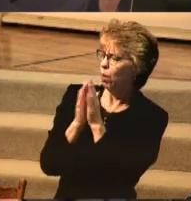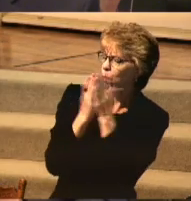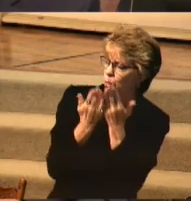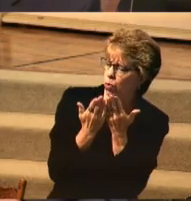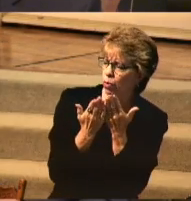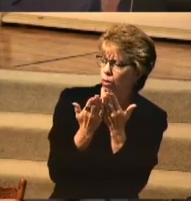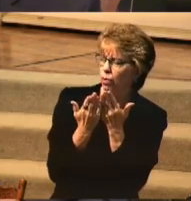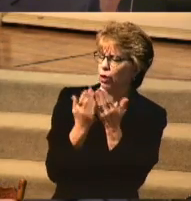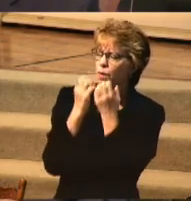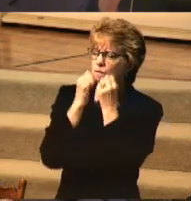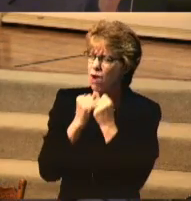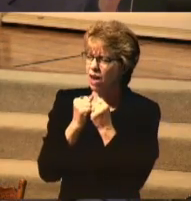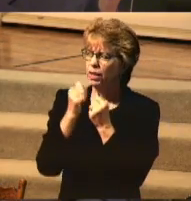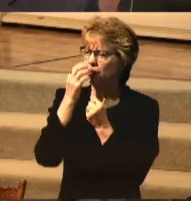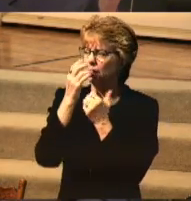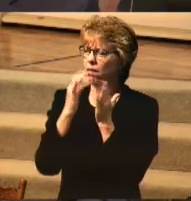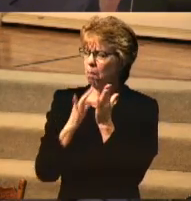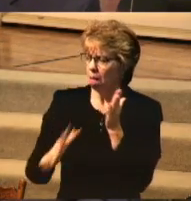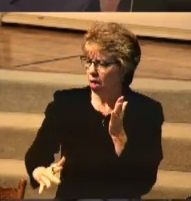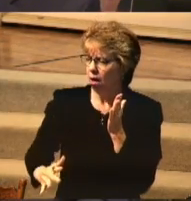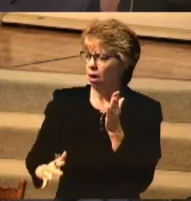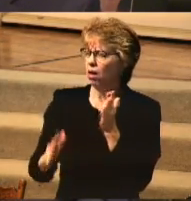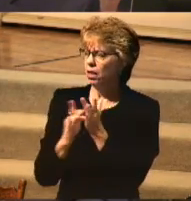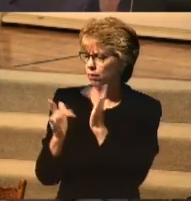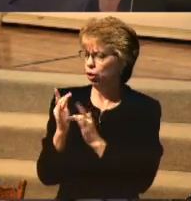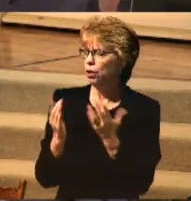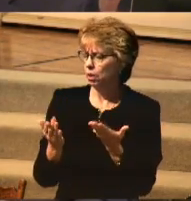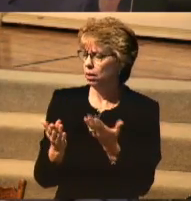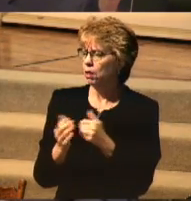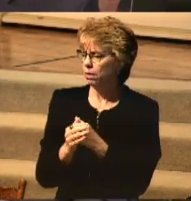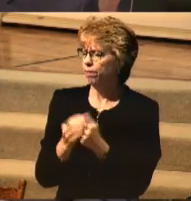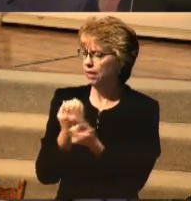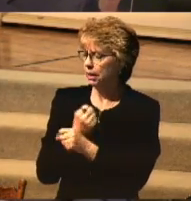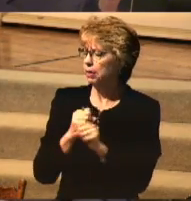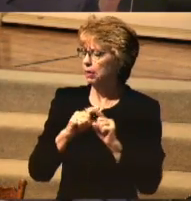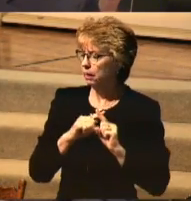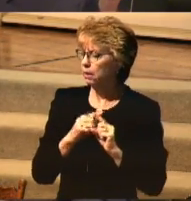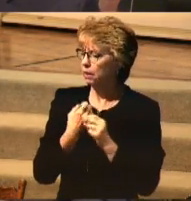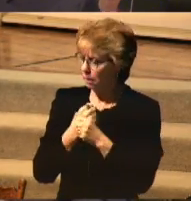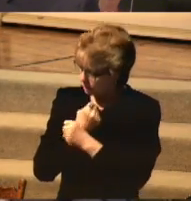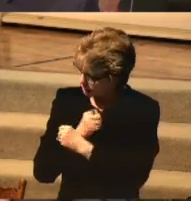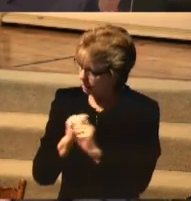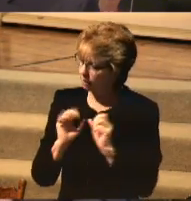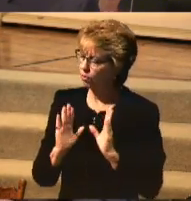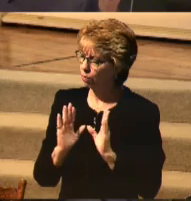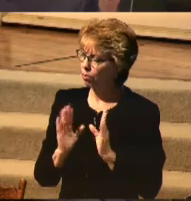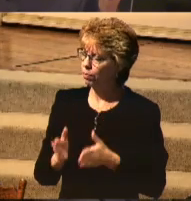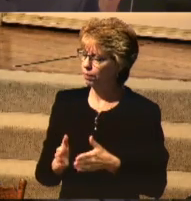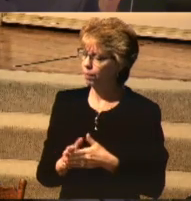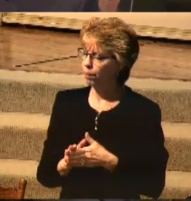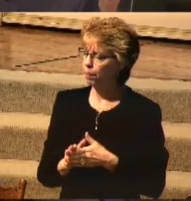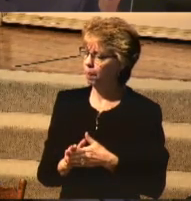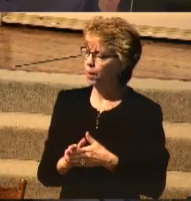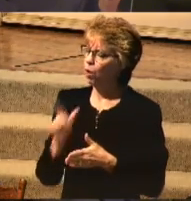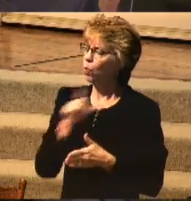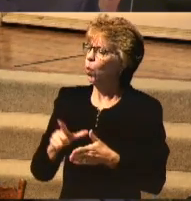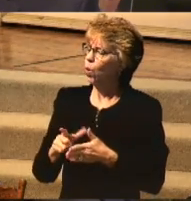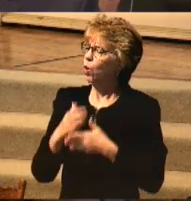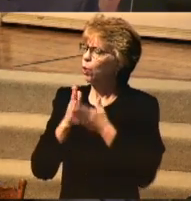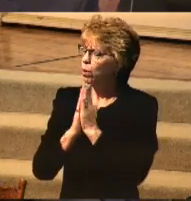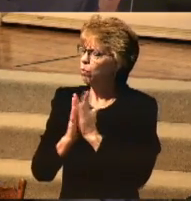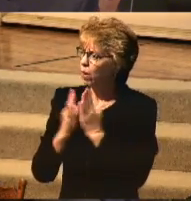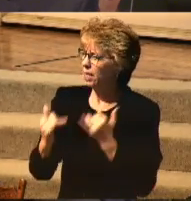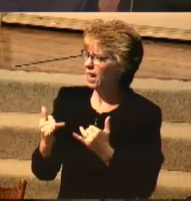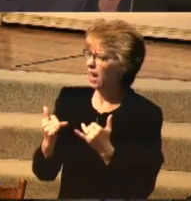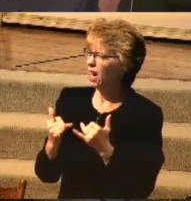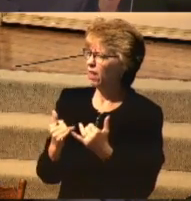precious blood of our Savior. And Lord, I pray now that You would turn on the lights in our heart.